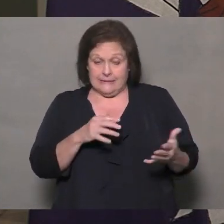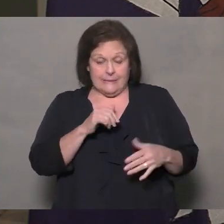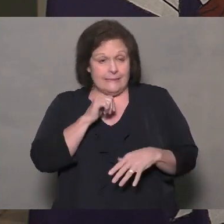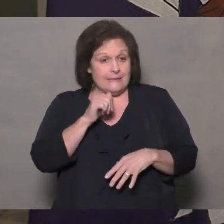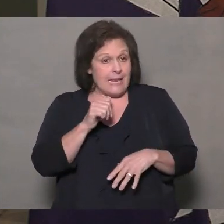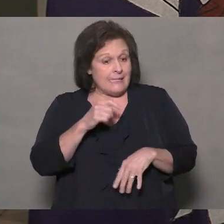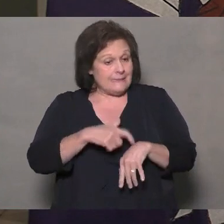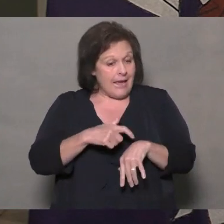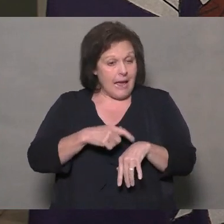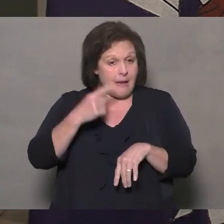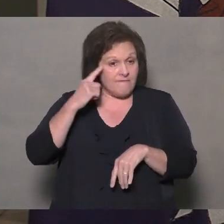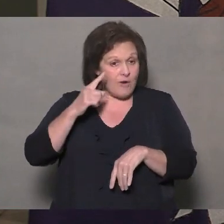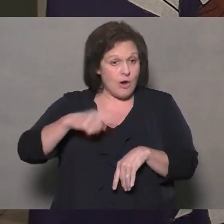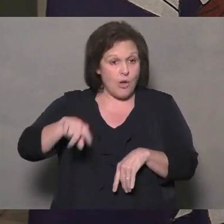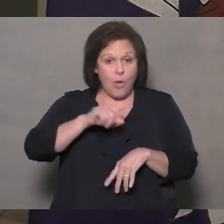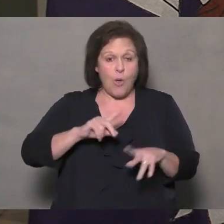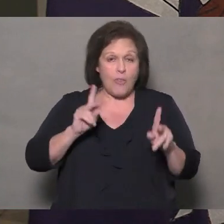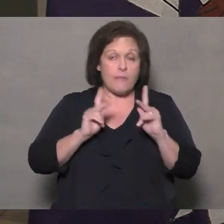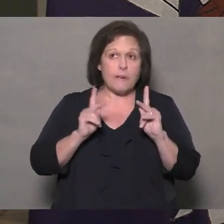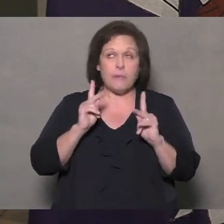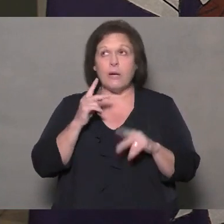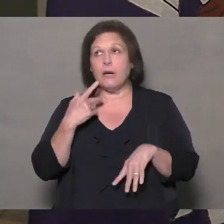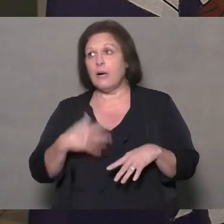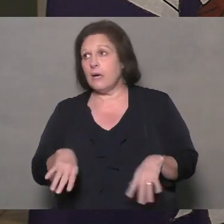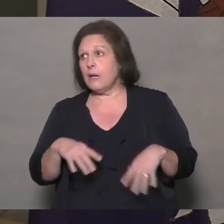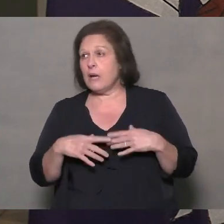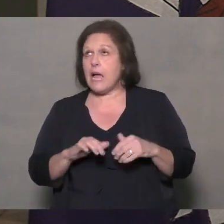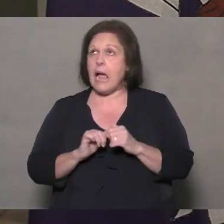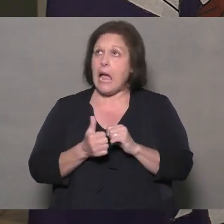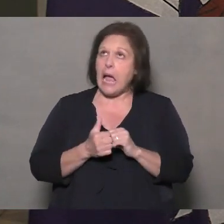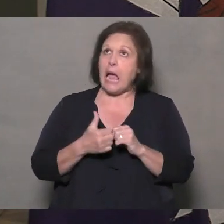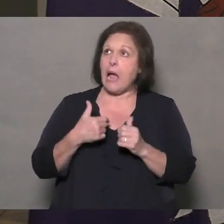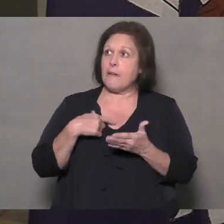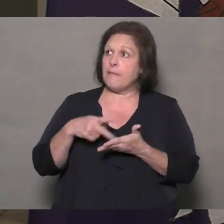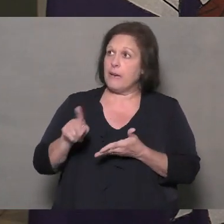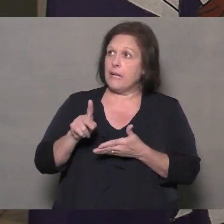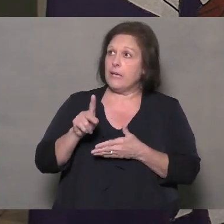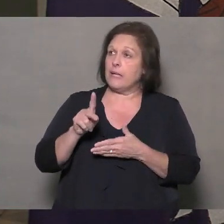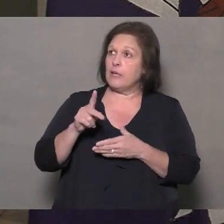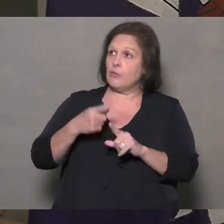our people to lay awake at night wondering how they're going to make next month's rent.